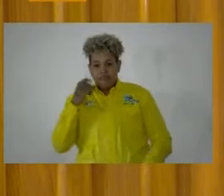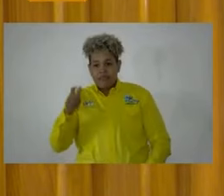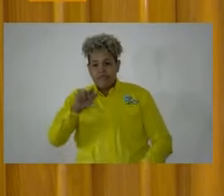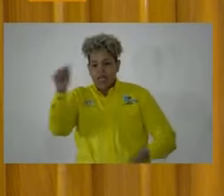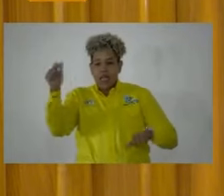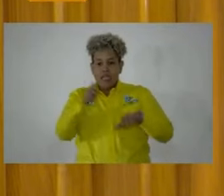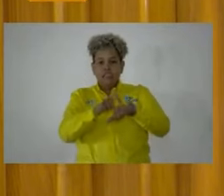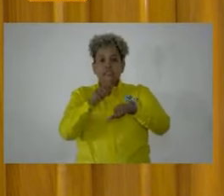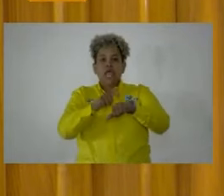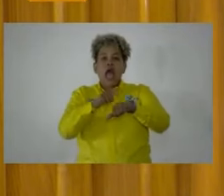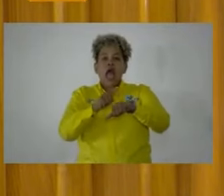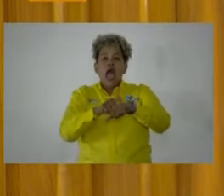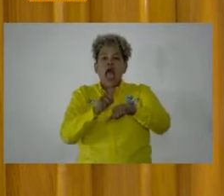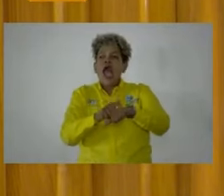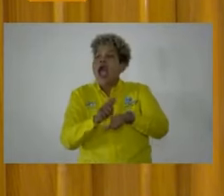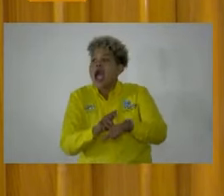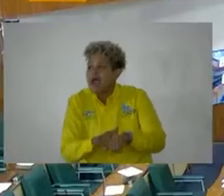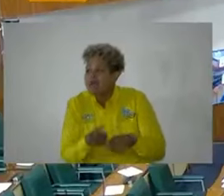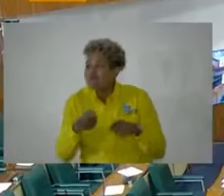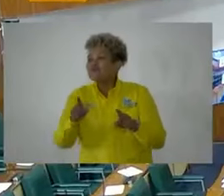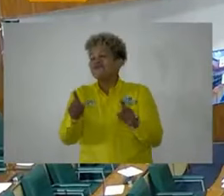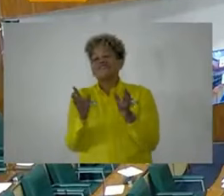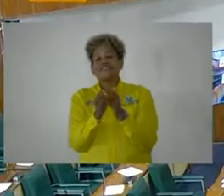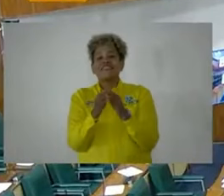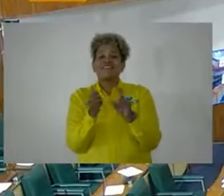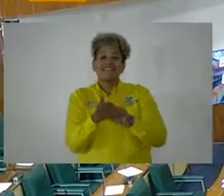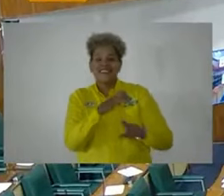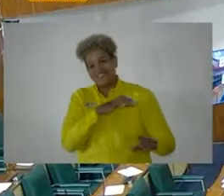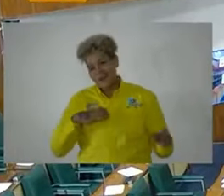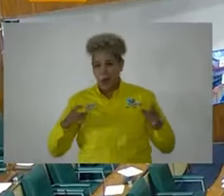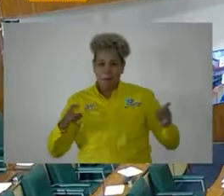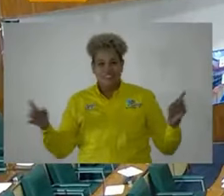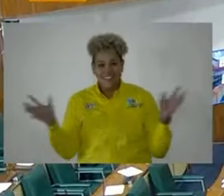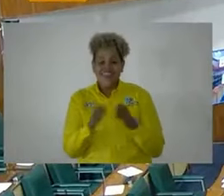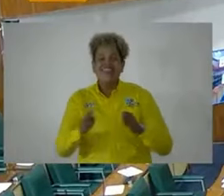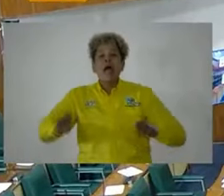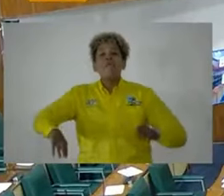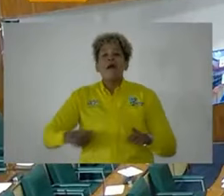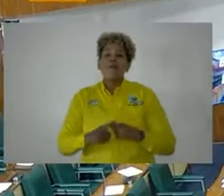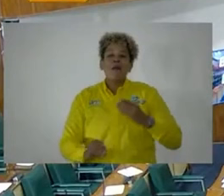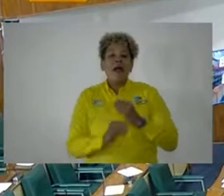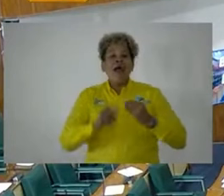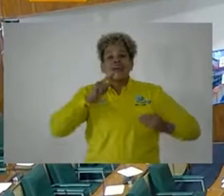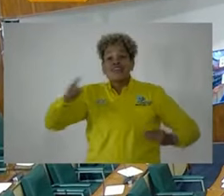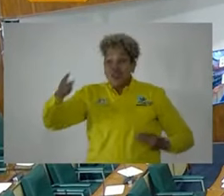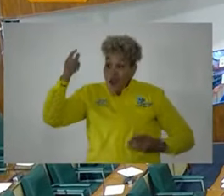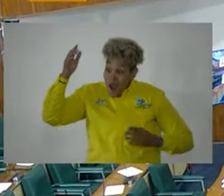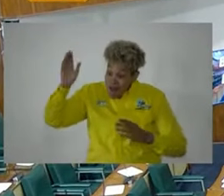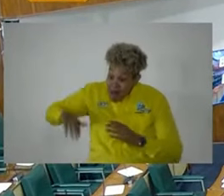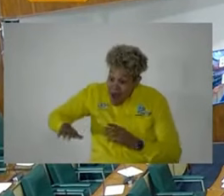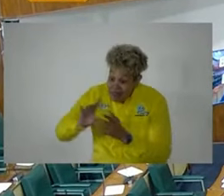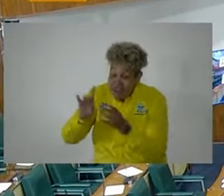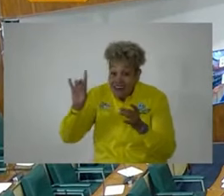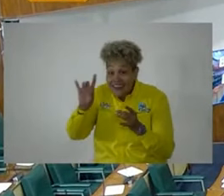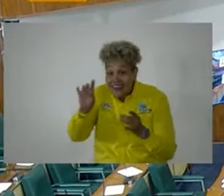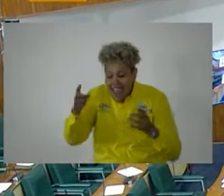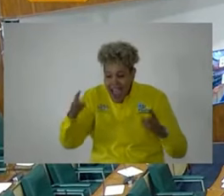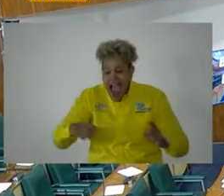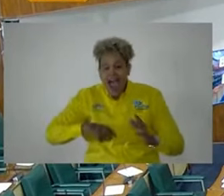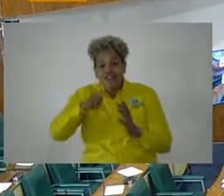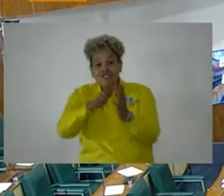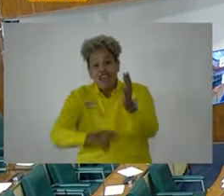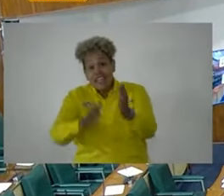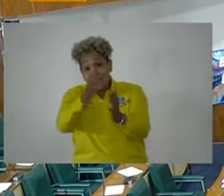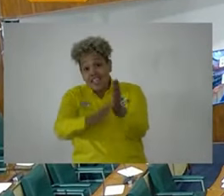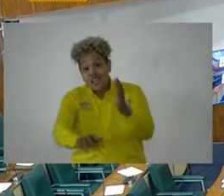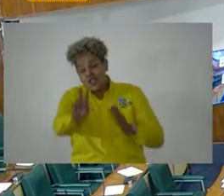time during a sitting of committee of the House and the House subject, and I read section